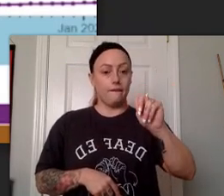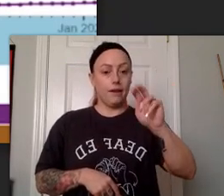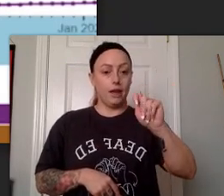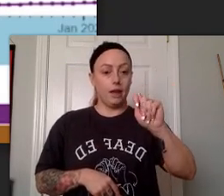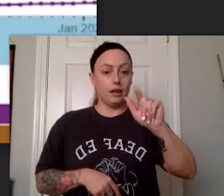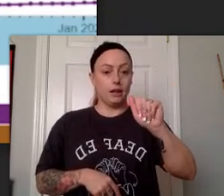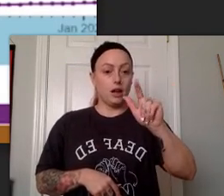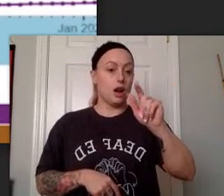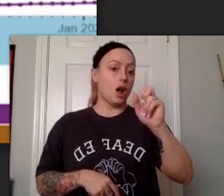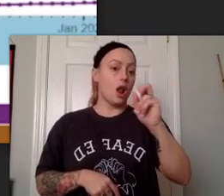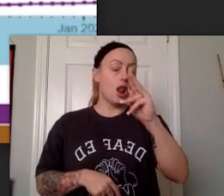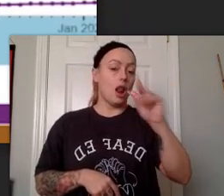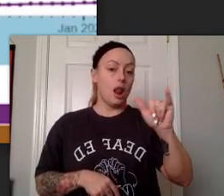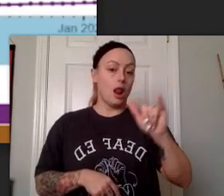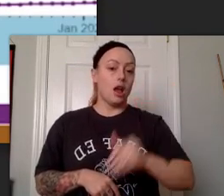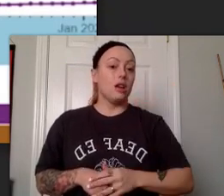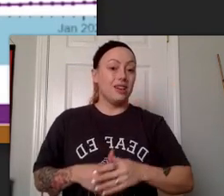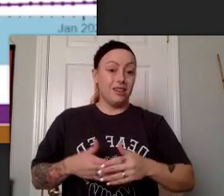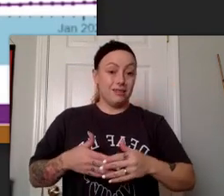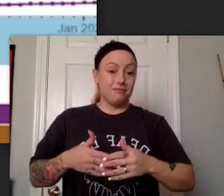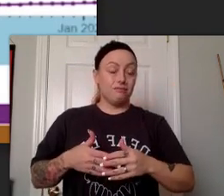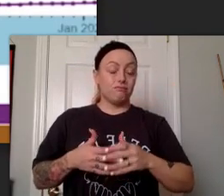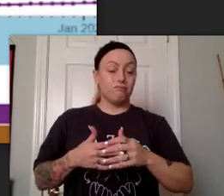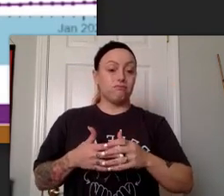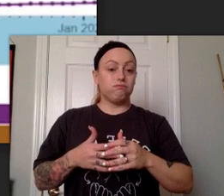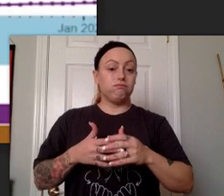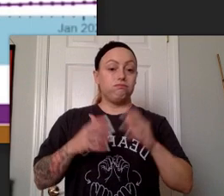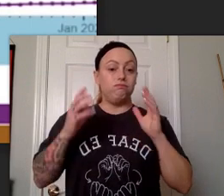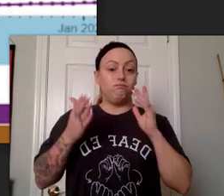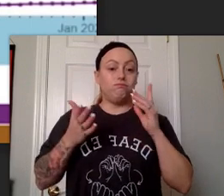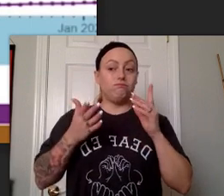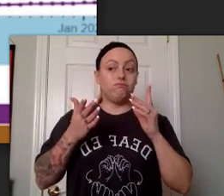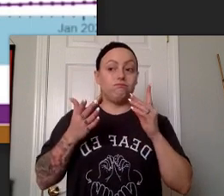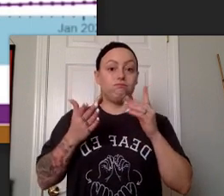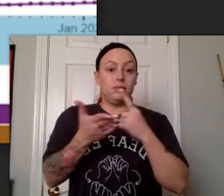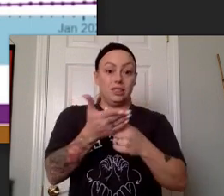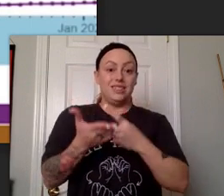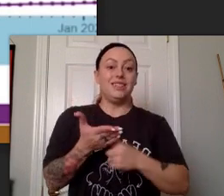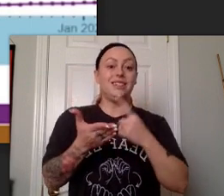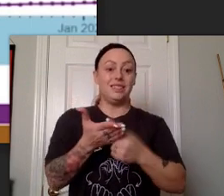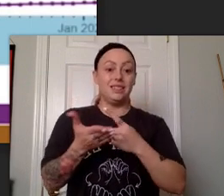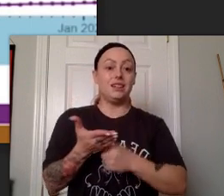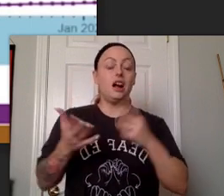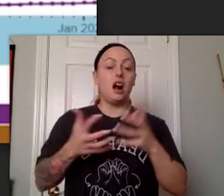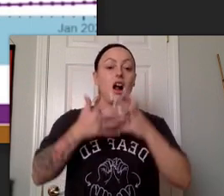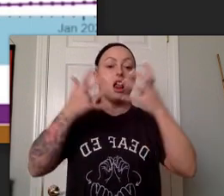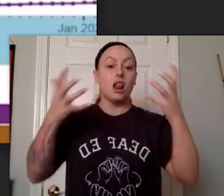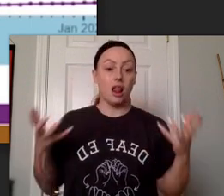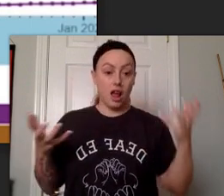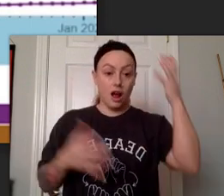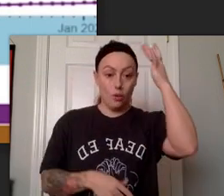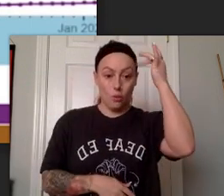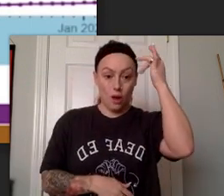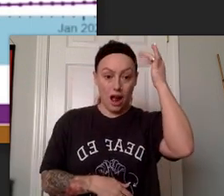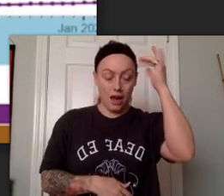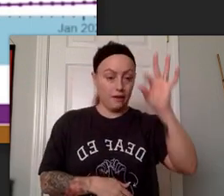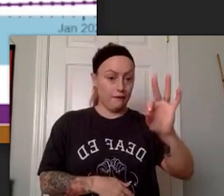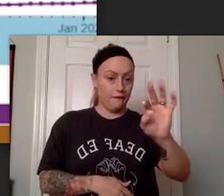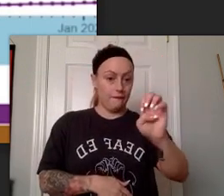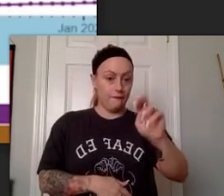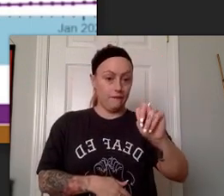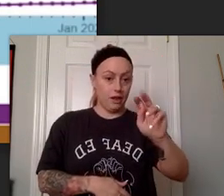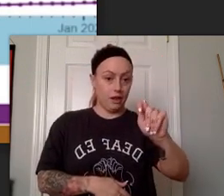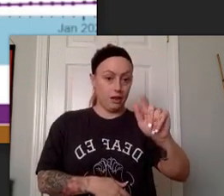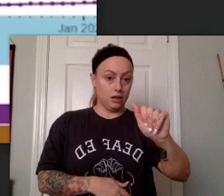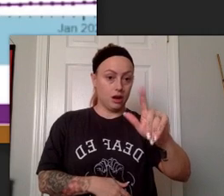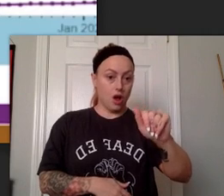graph shows, that's kind of what the trends are showing. More and more people are dying because of fentanyl exposure every year